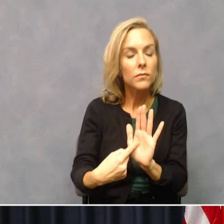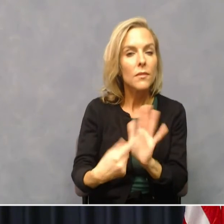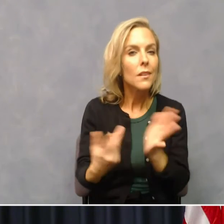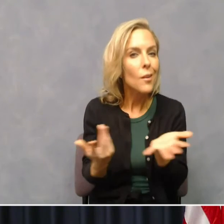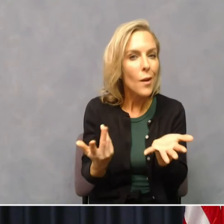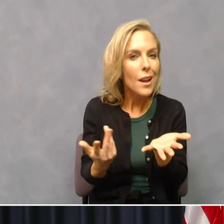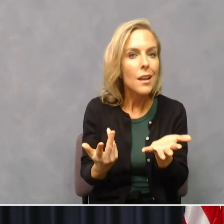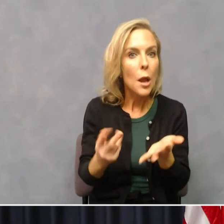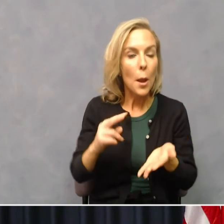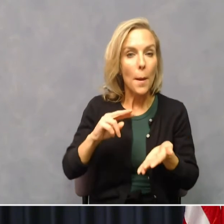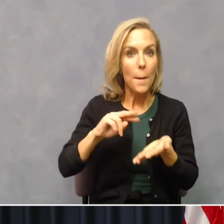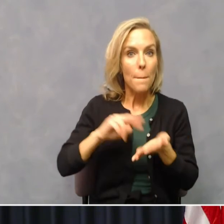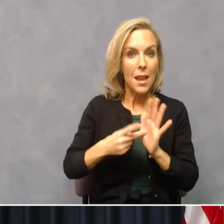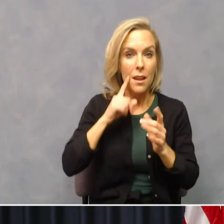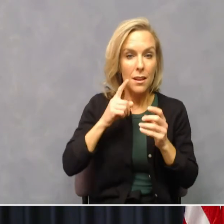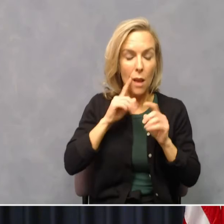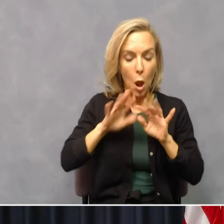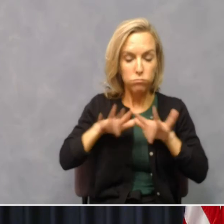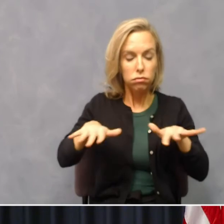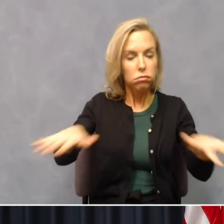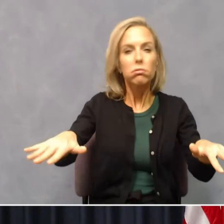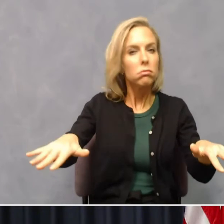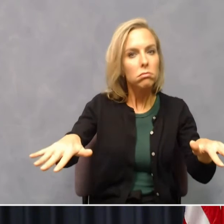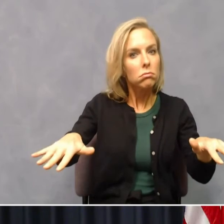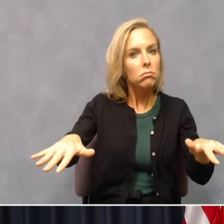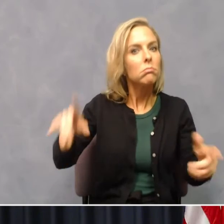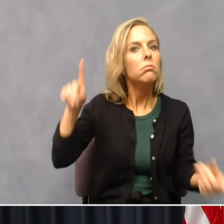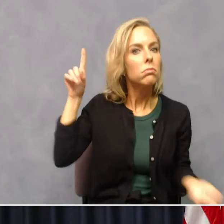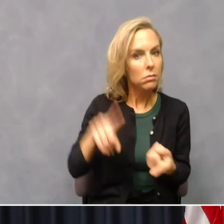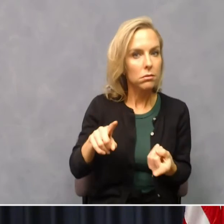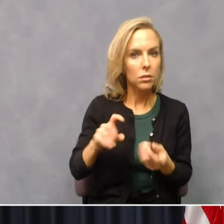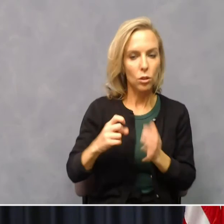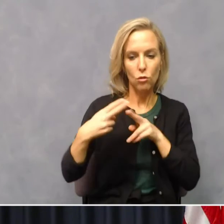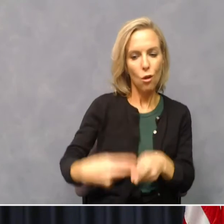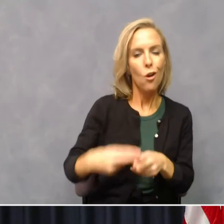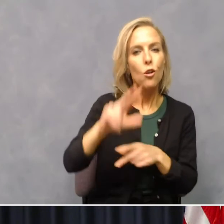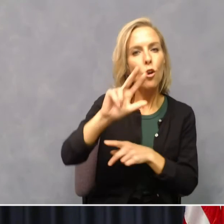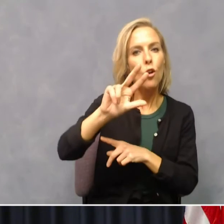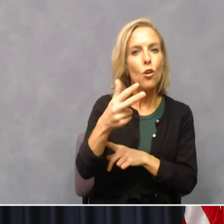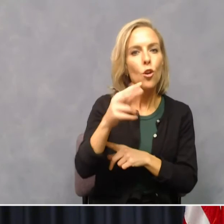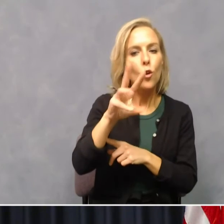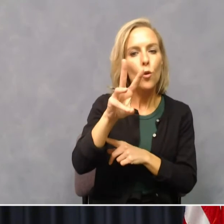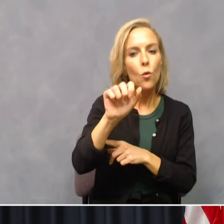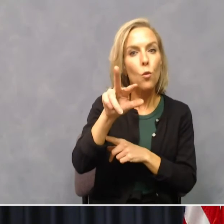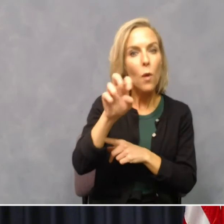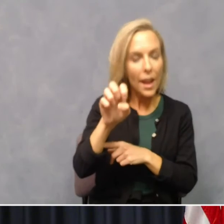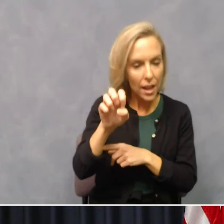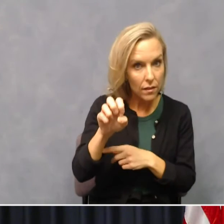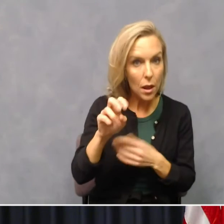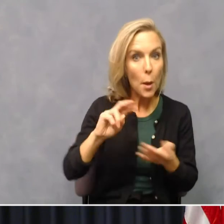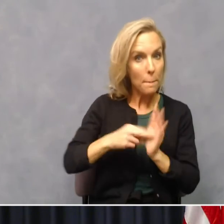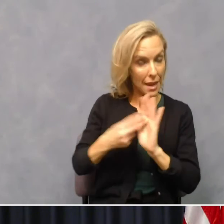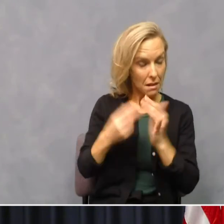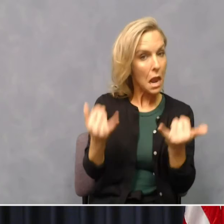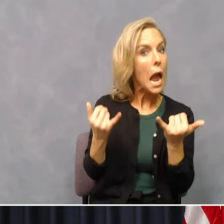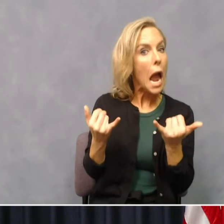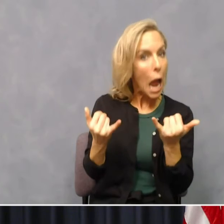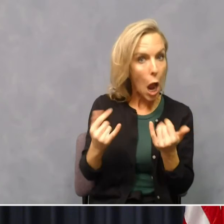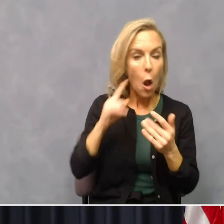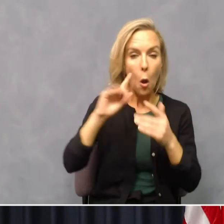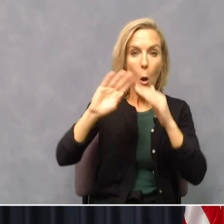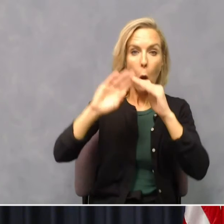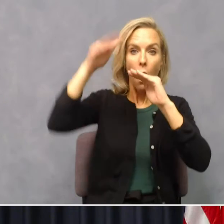exponential growth, this third wave. And I believe that now we've not only plateaued it, but we're starting to see